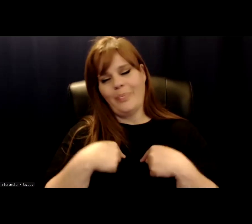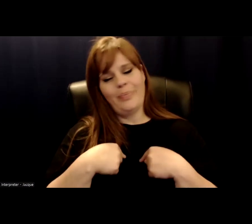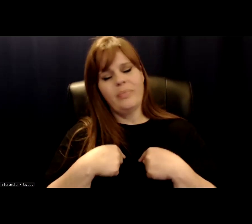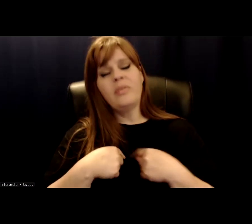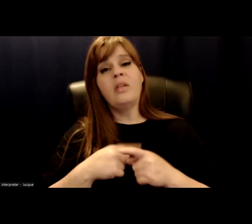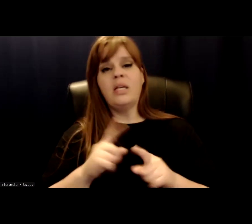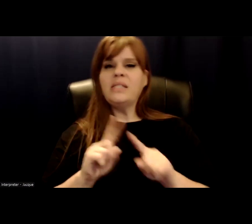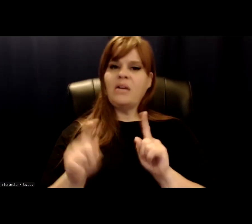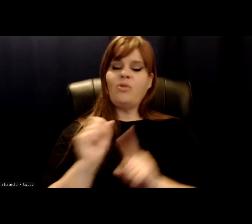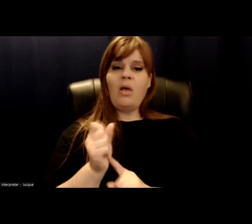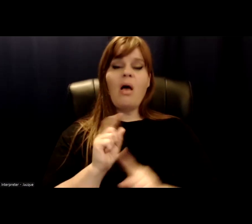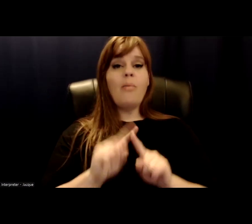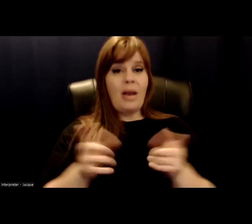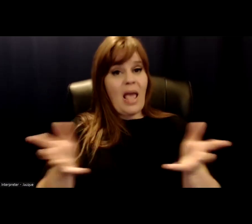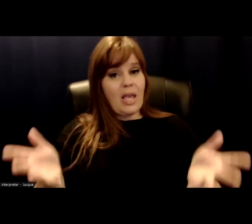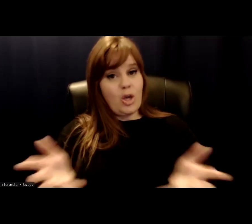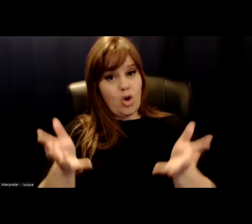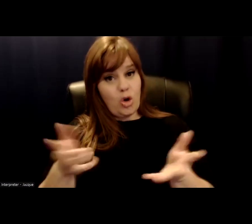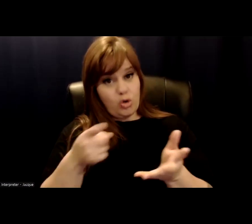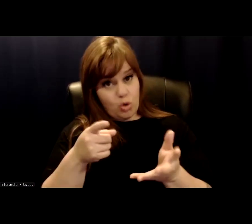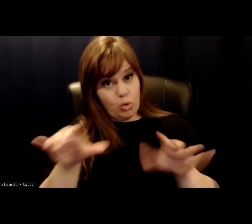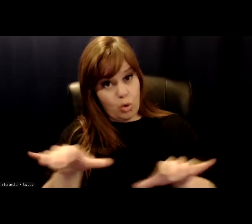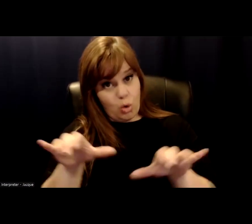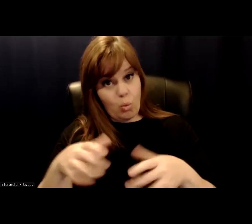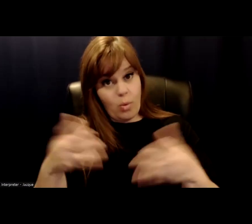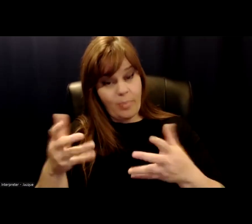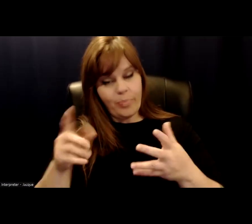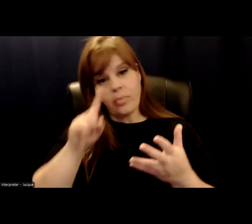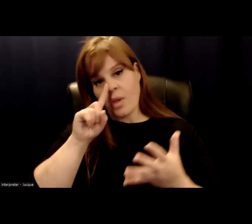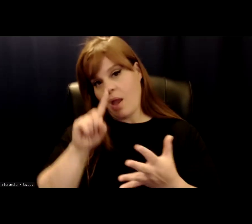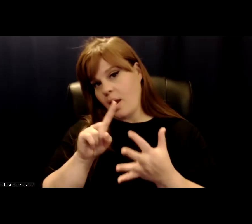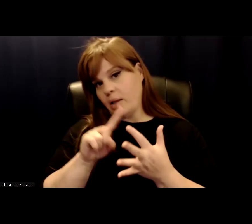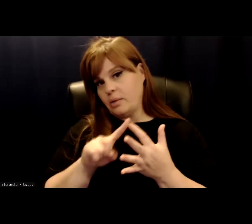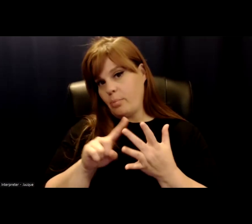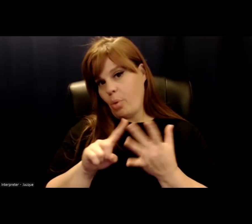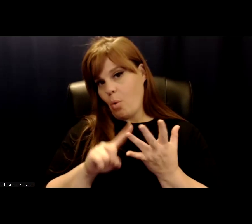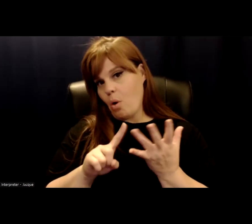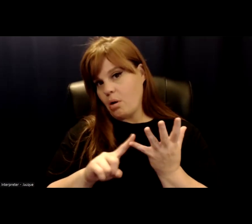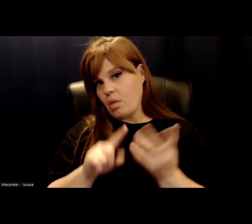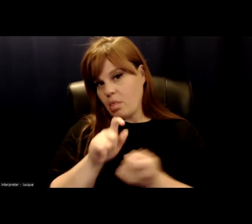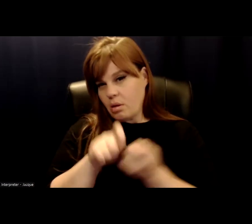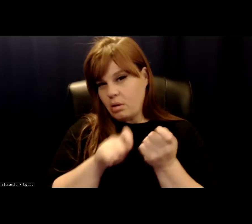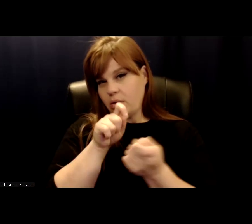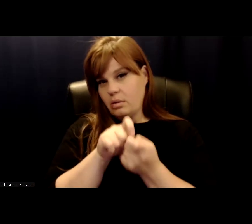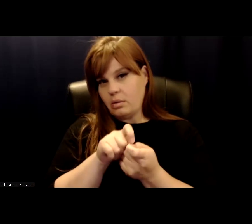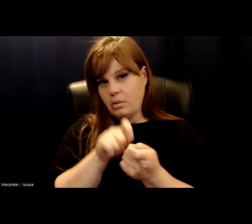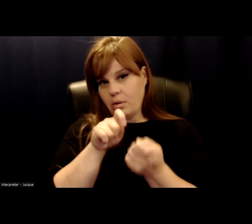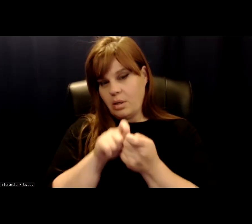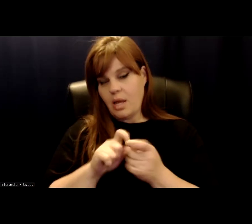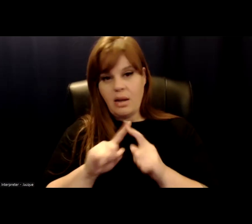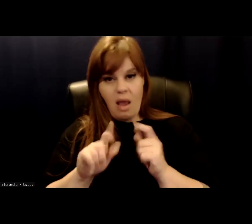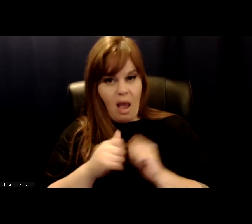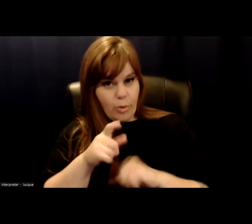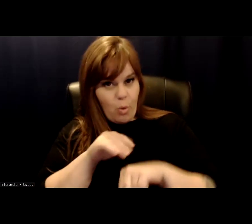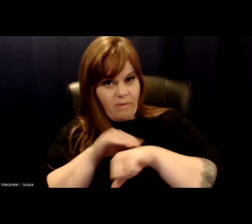what I would encourage you to do is explore the granular differences in how you're affected, find